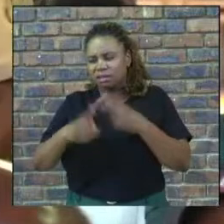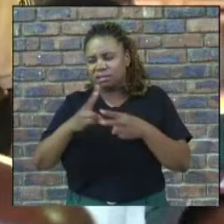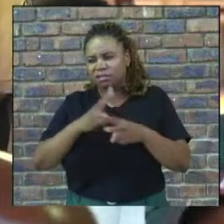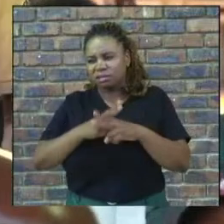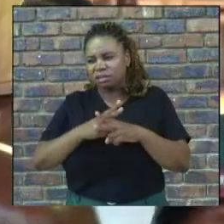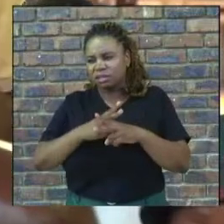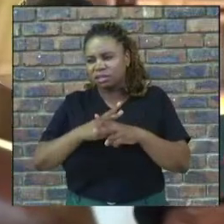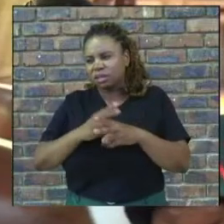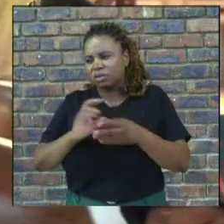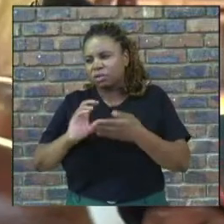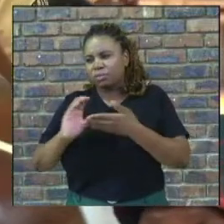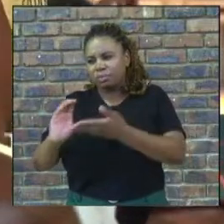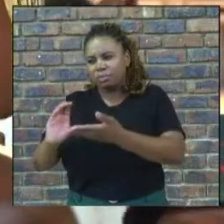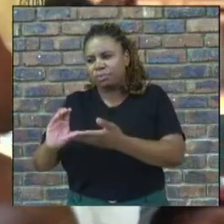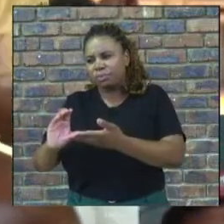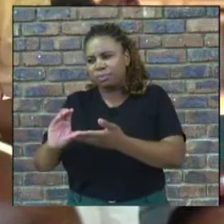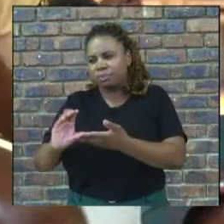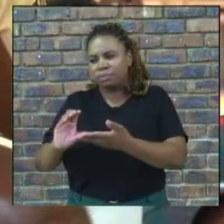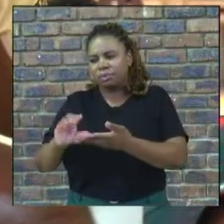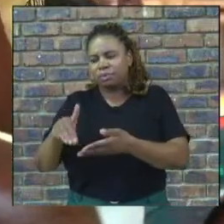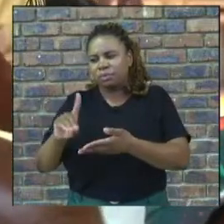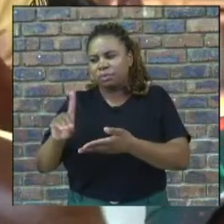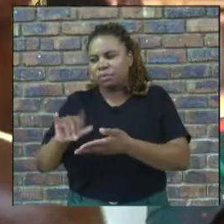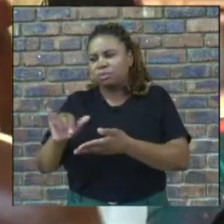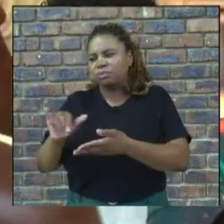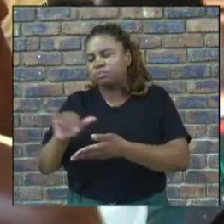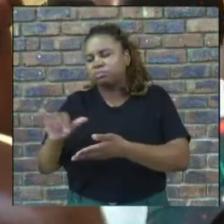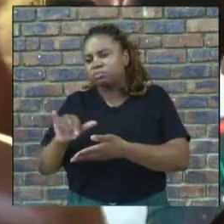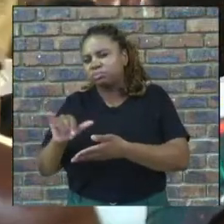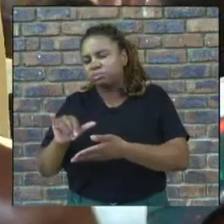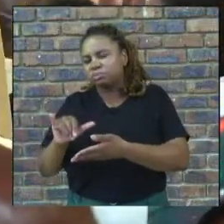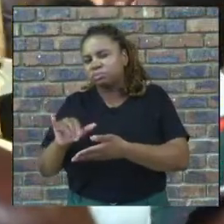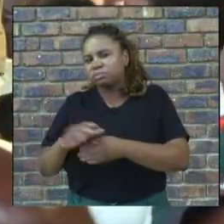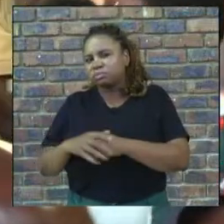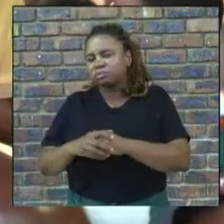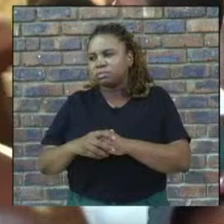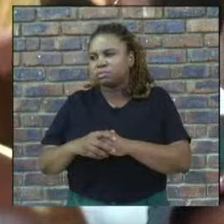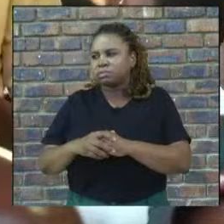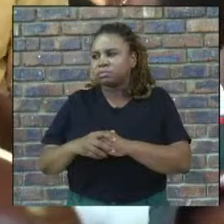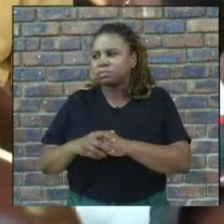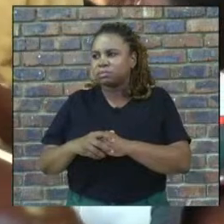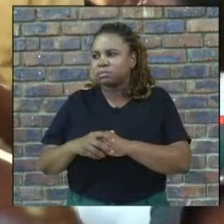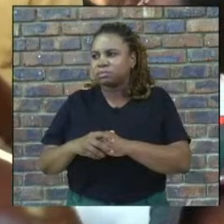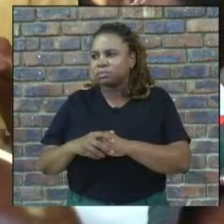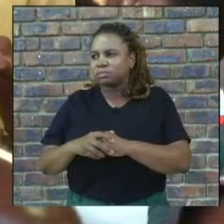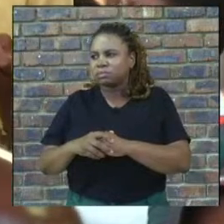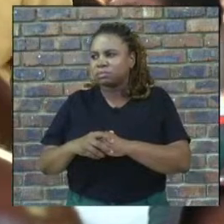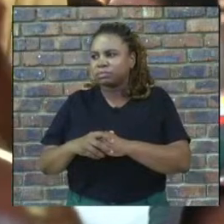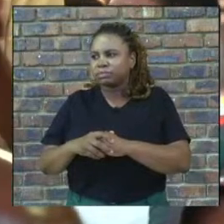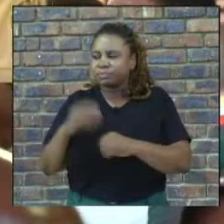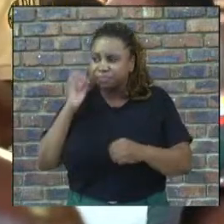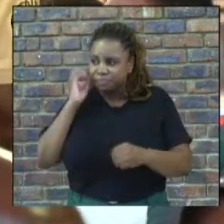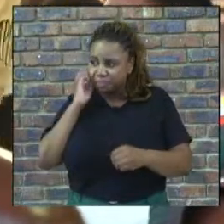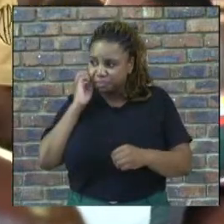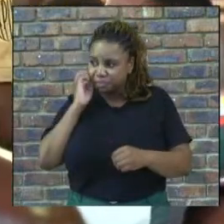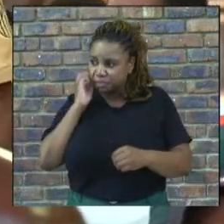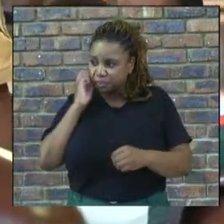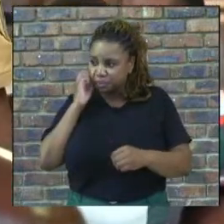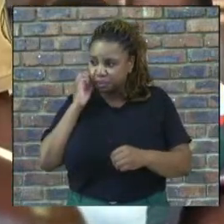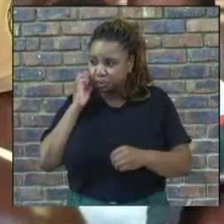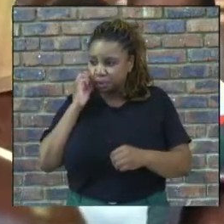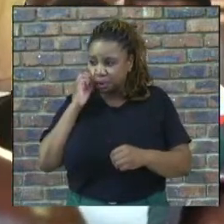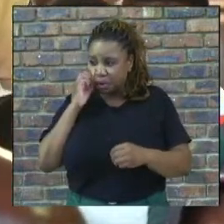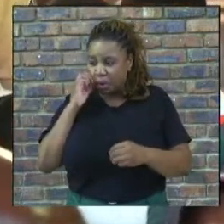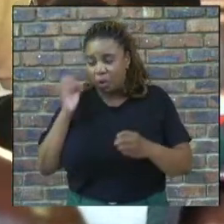subsidize. Al talking happy over isadi koso nyana ya or workshop nyana so